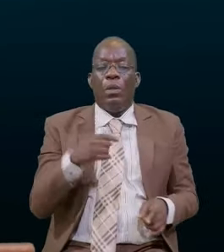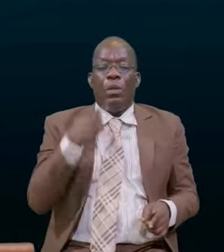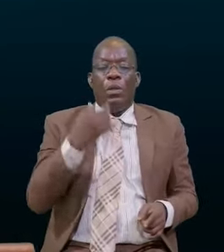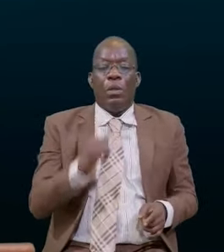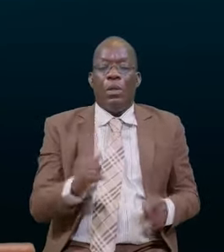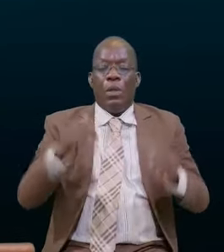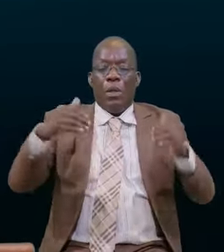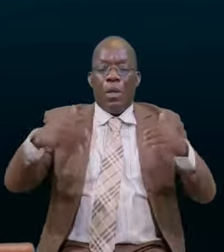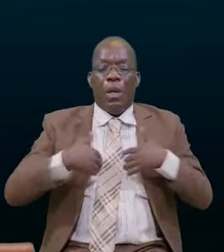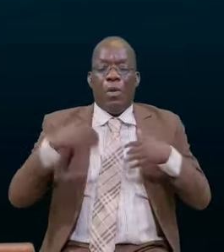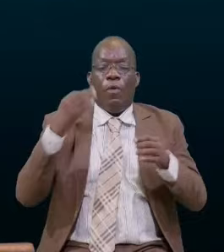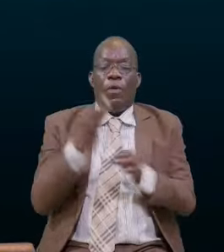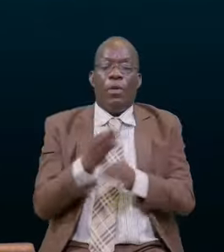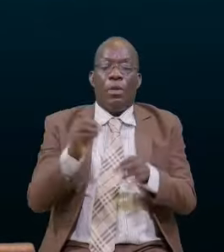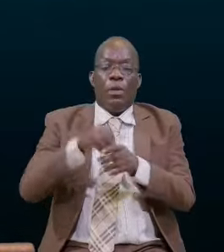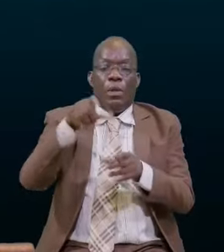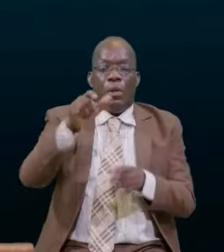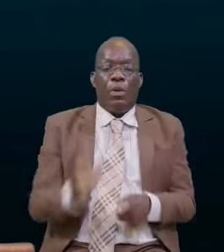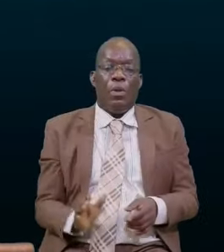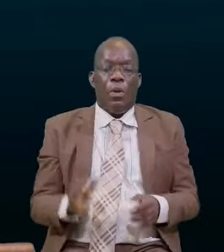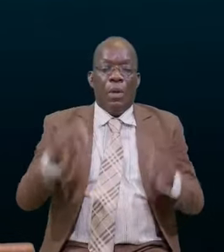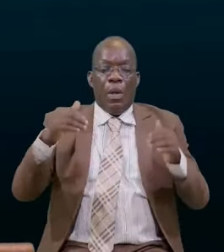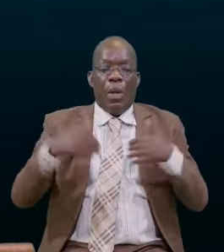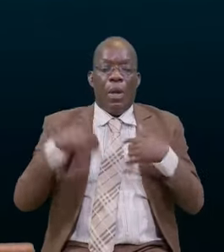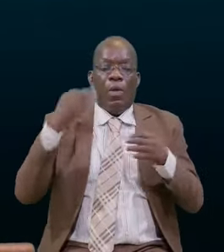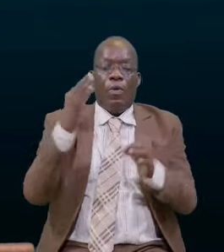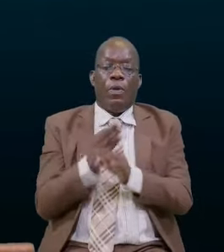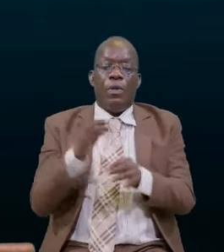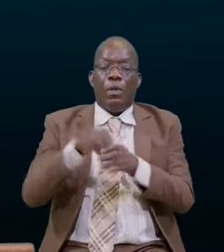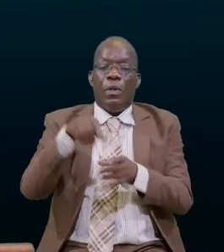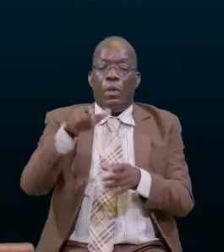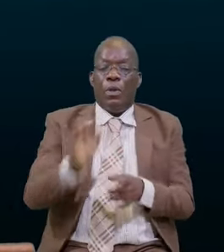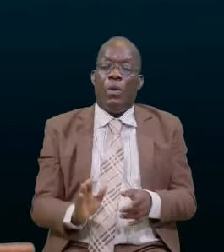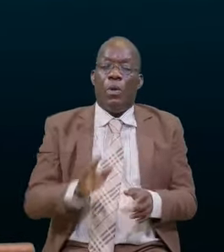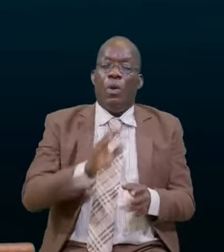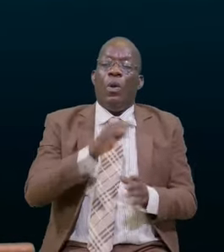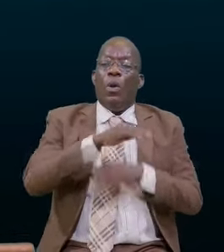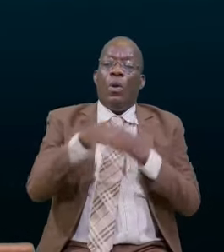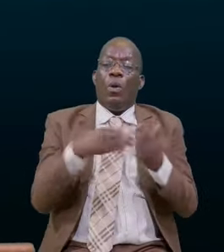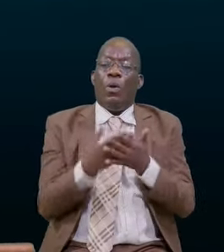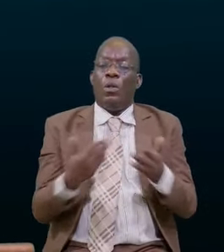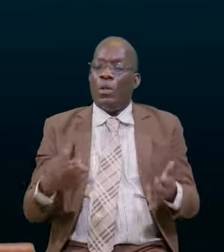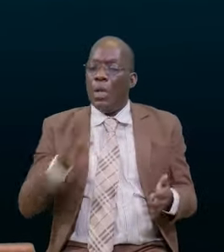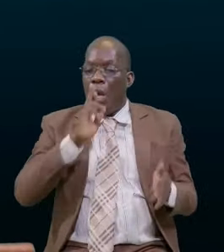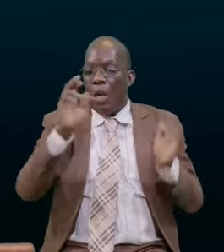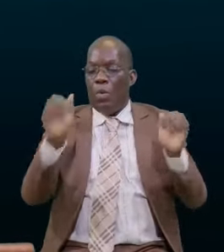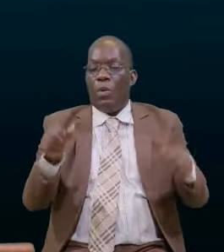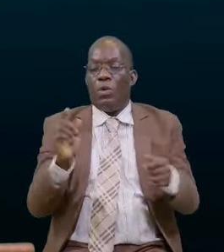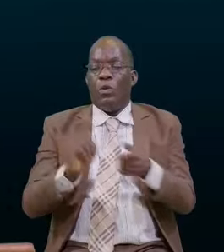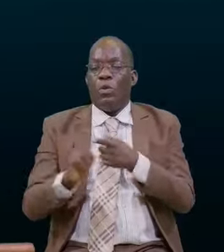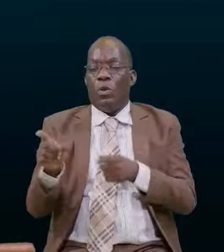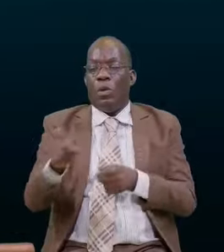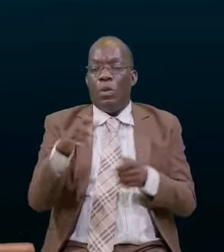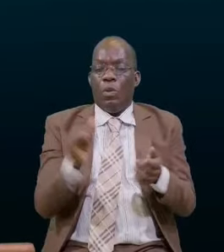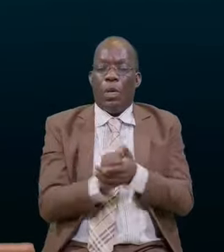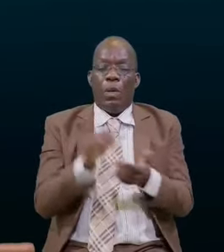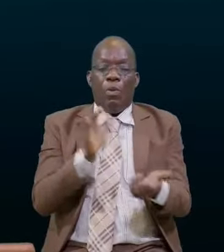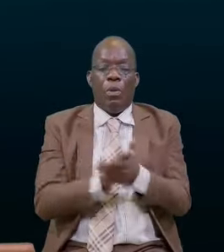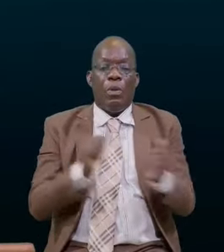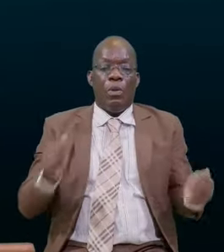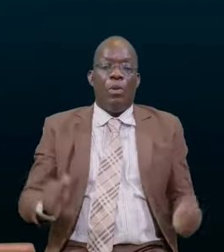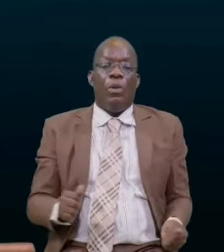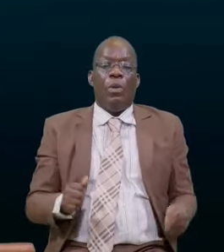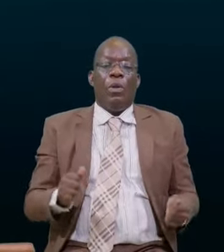my friend have faith in God all things are possible to them that believe and and he said in verse 23 for verily I say unto